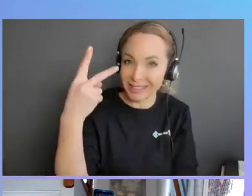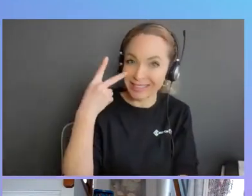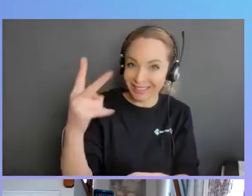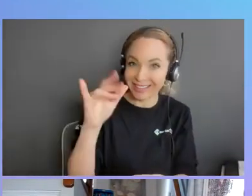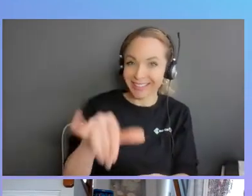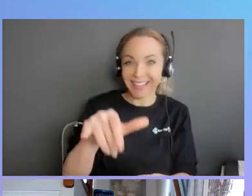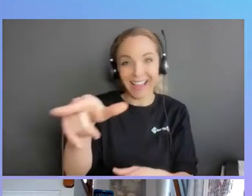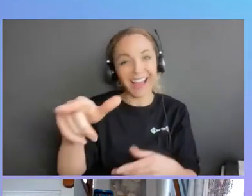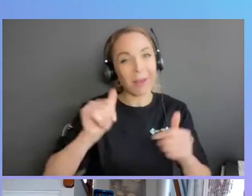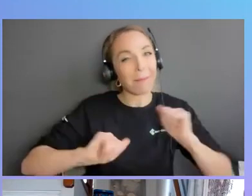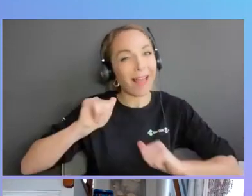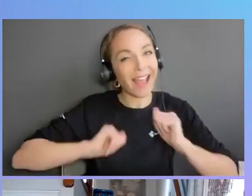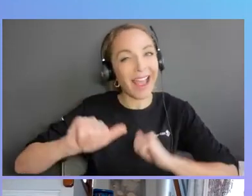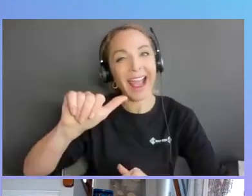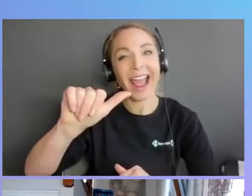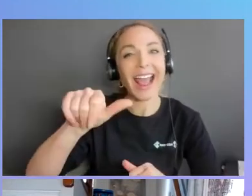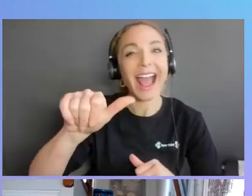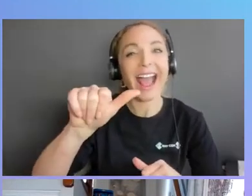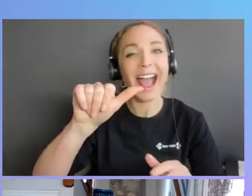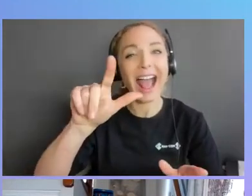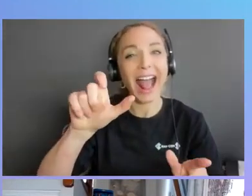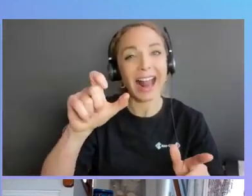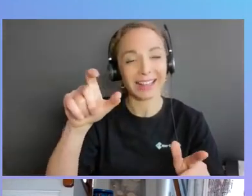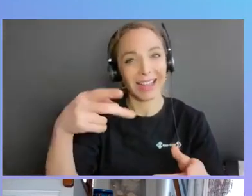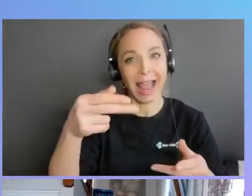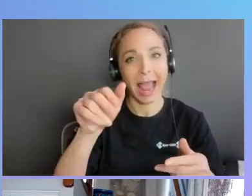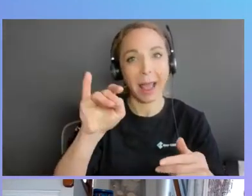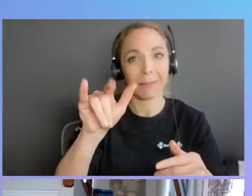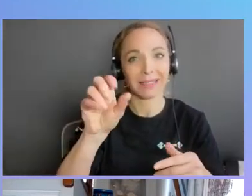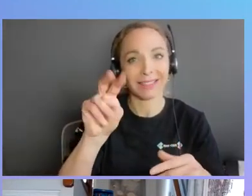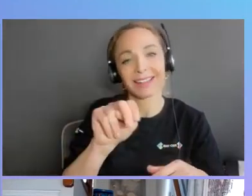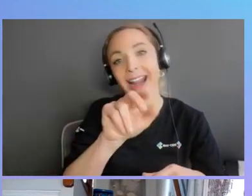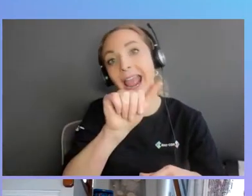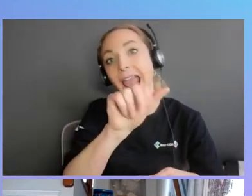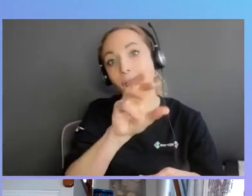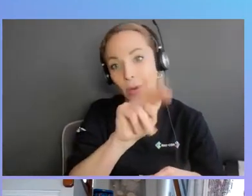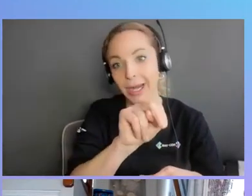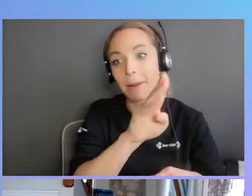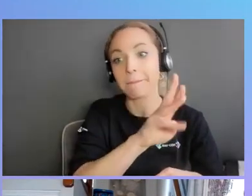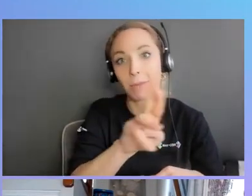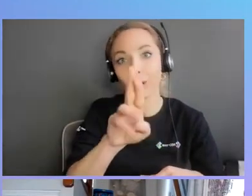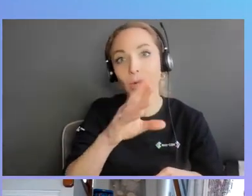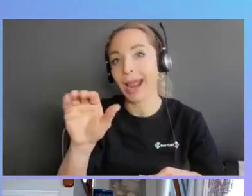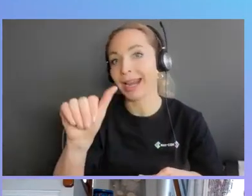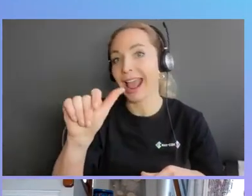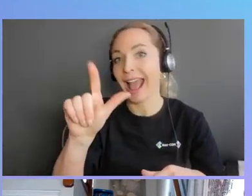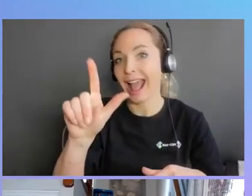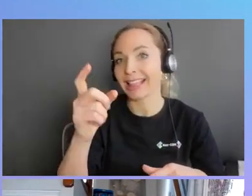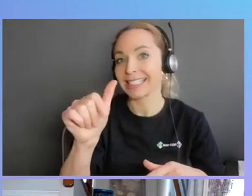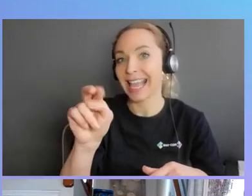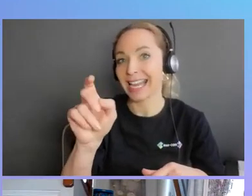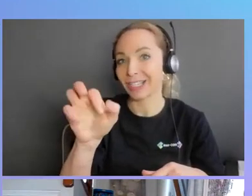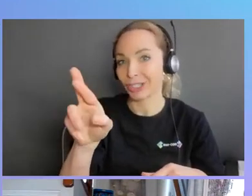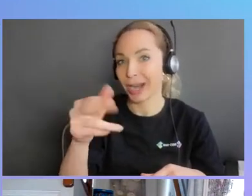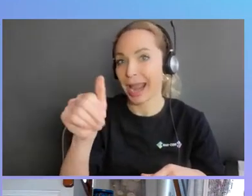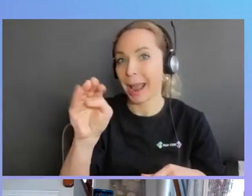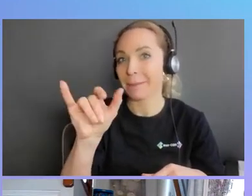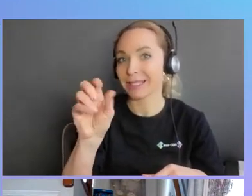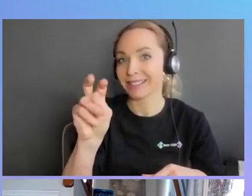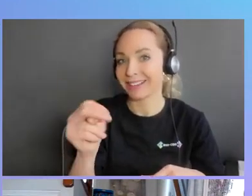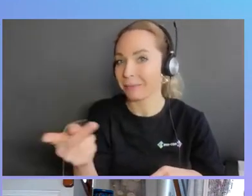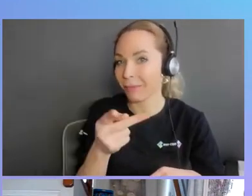Alexander Hamilton and Aaron Burr, who are kind of the antagonists in that musical, are both orphans. But the key difference